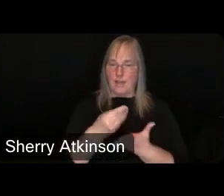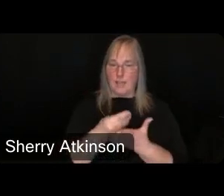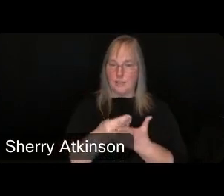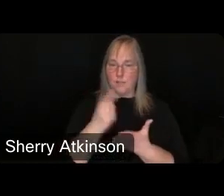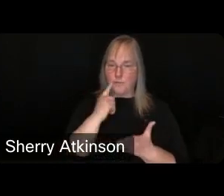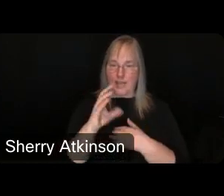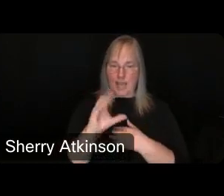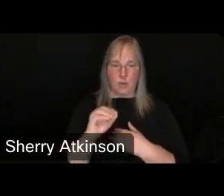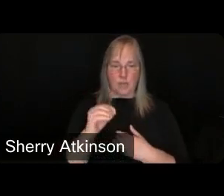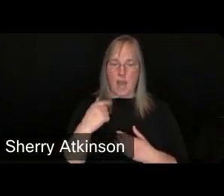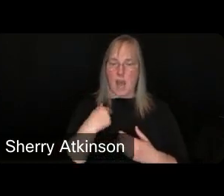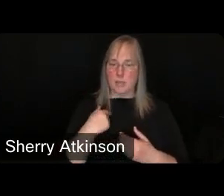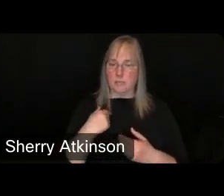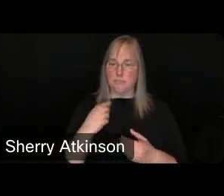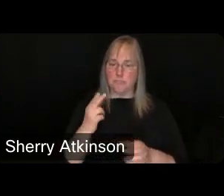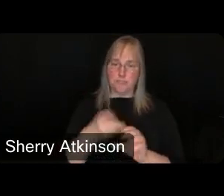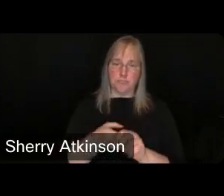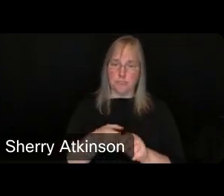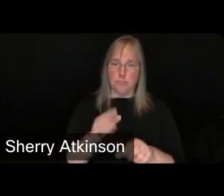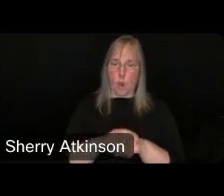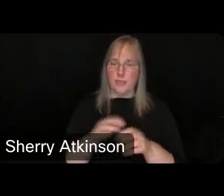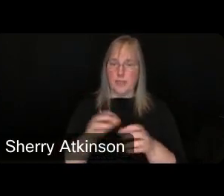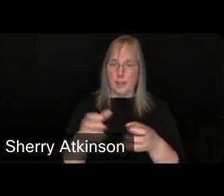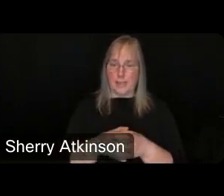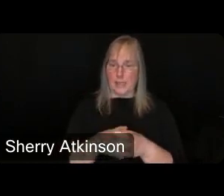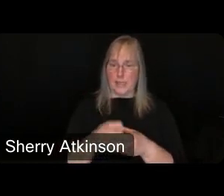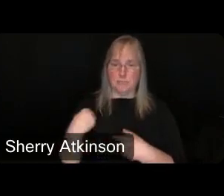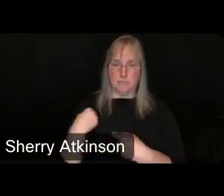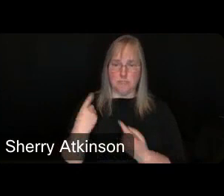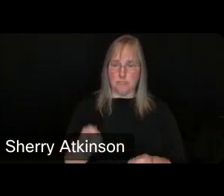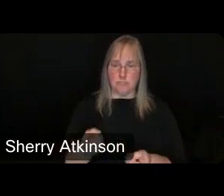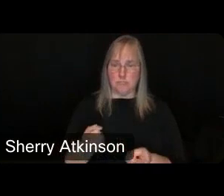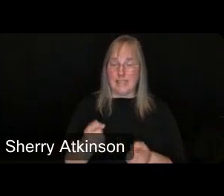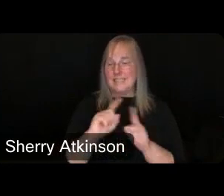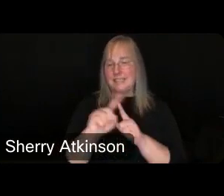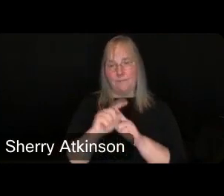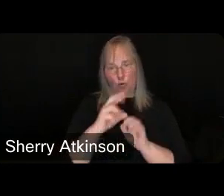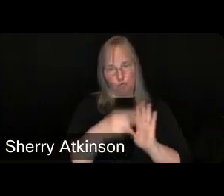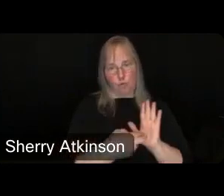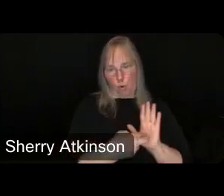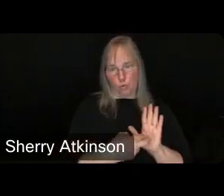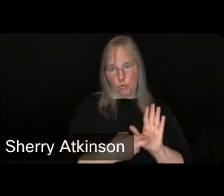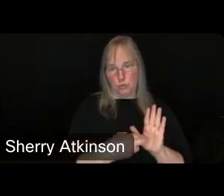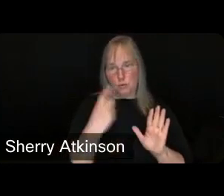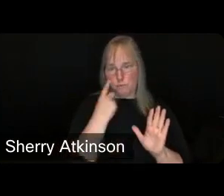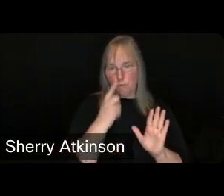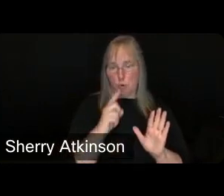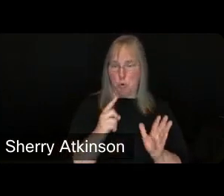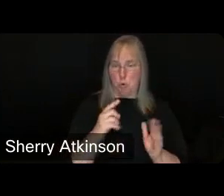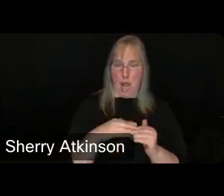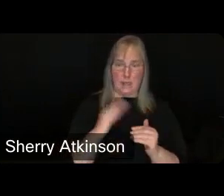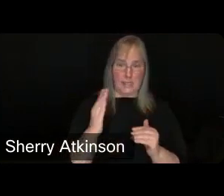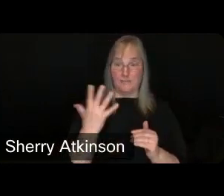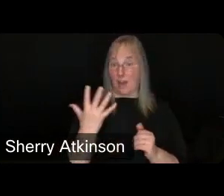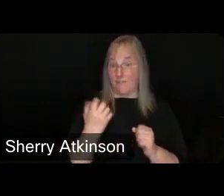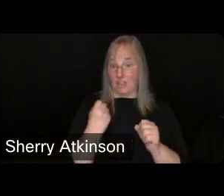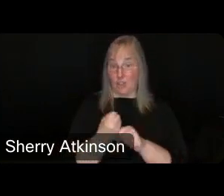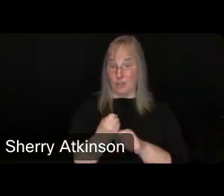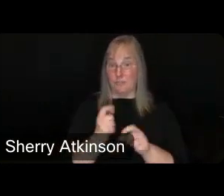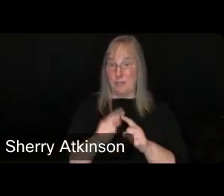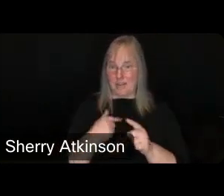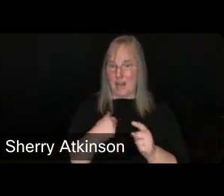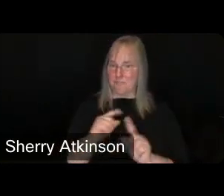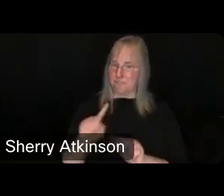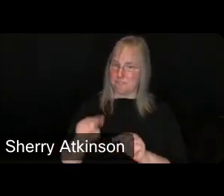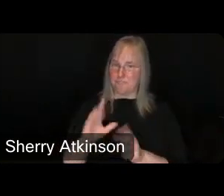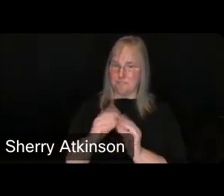the committee now for, I would say, in different roles, like for at least 5 years, but I've attended the meeting